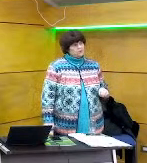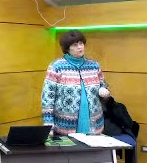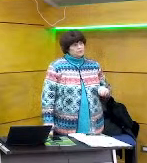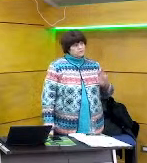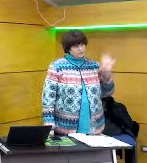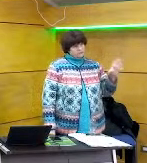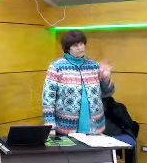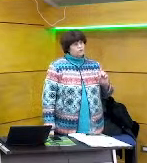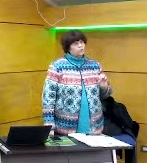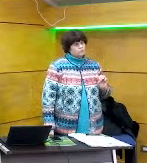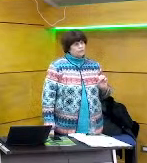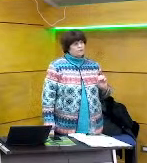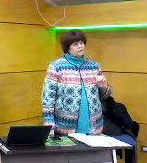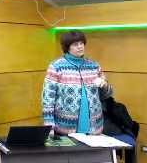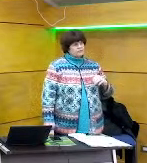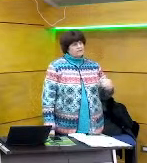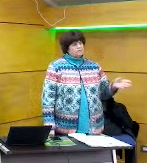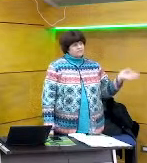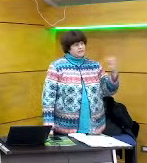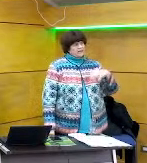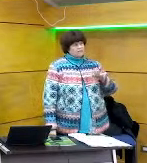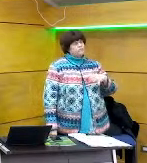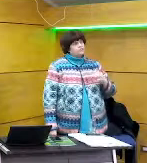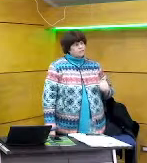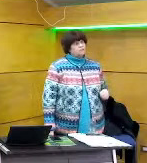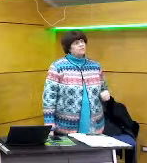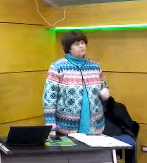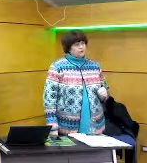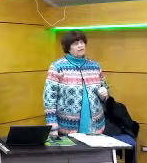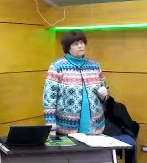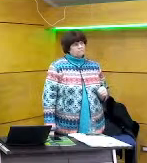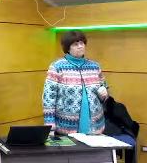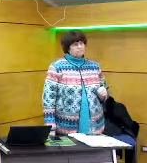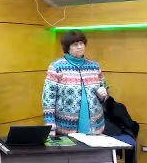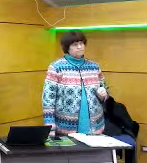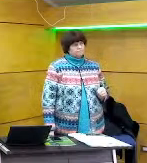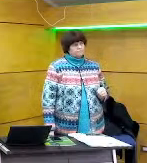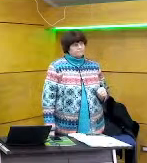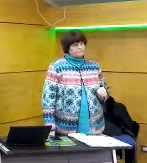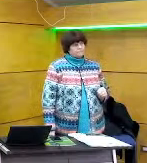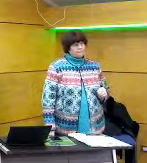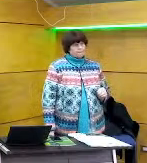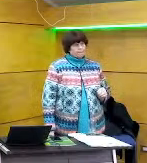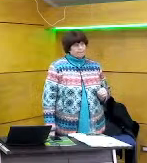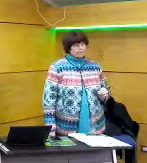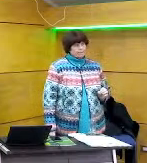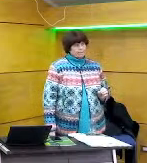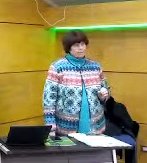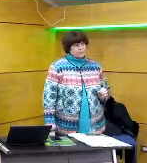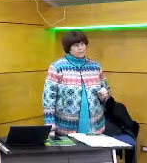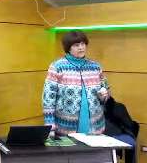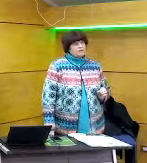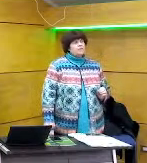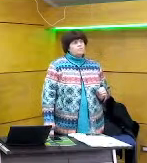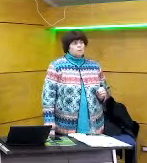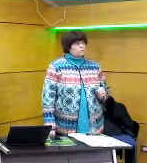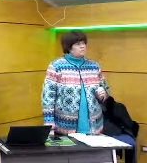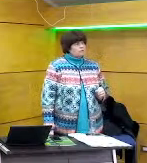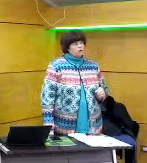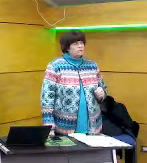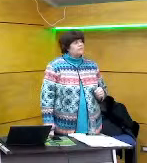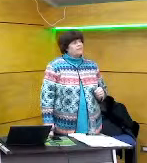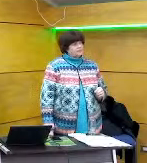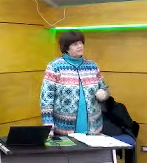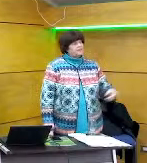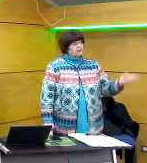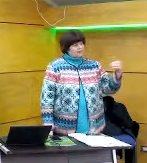with the students. So the winner is announced after the judges have read them. And what about the poems? The poems